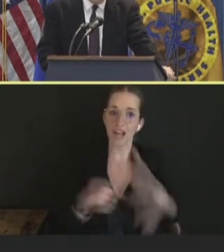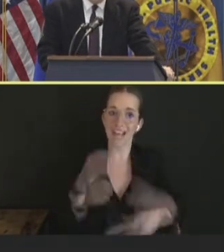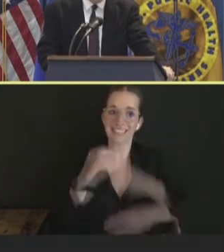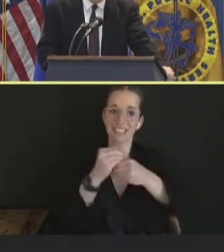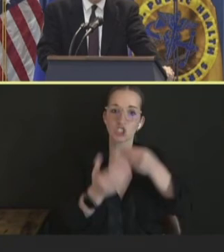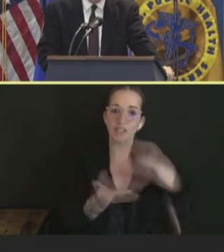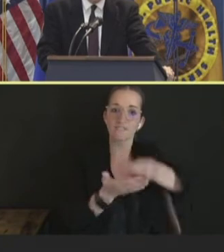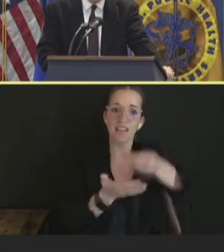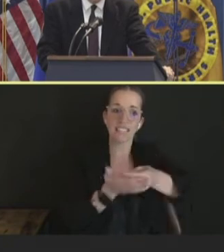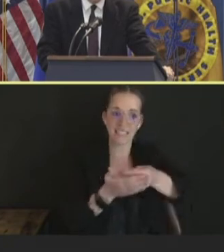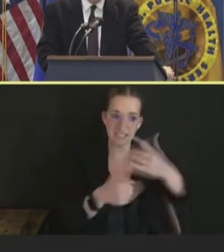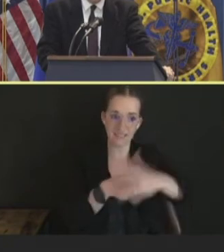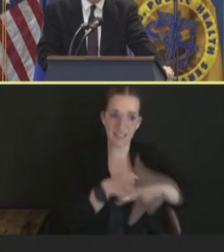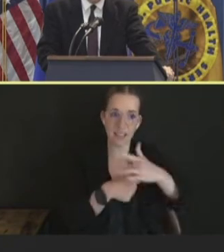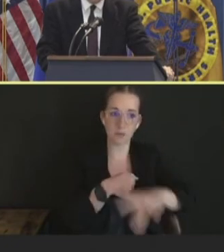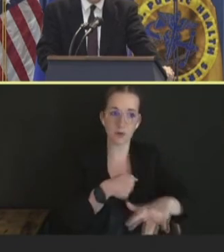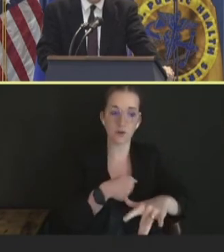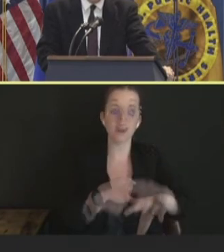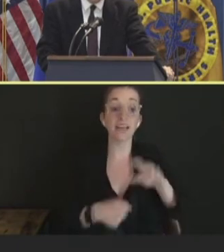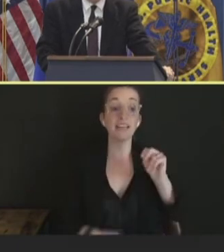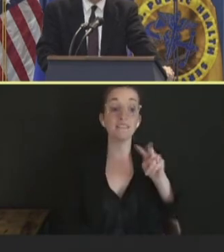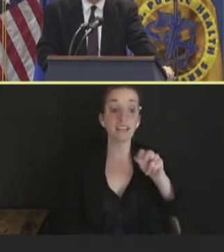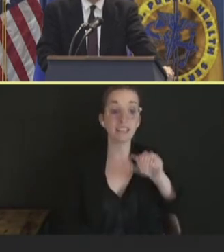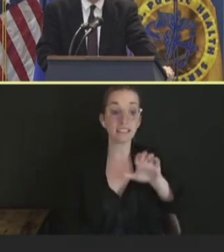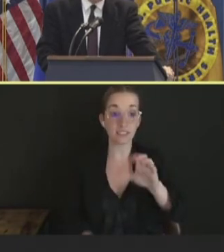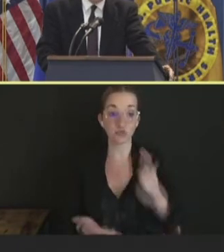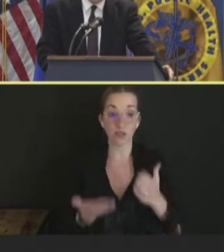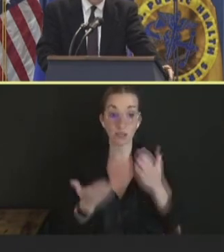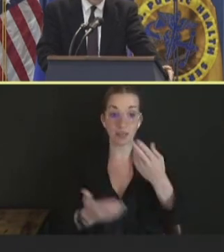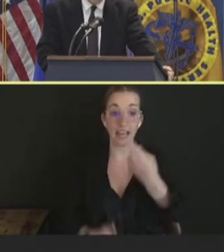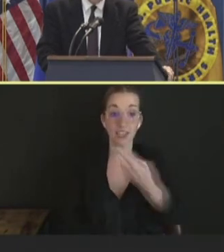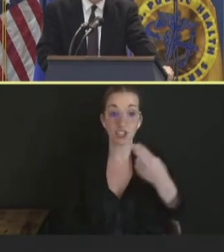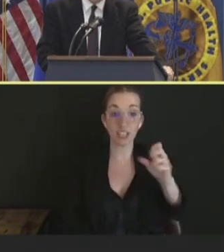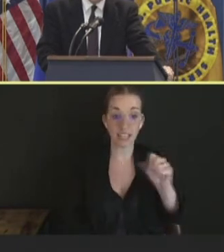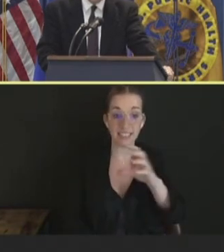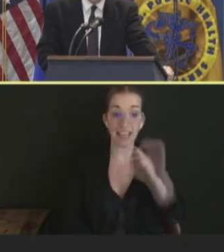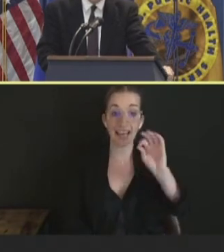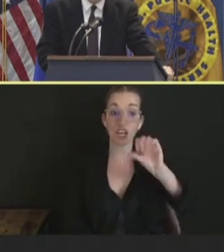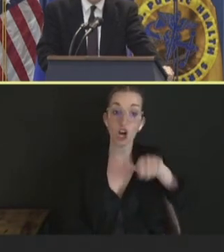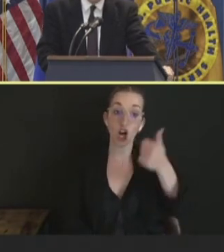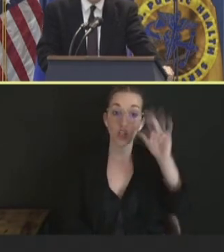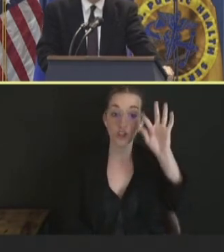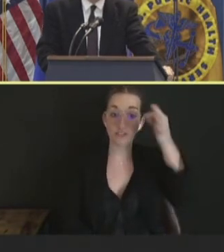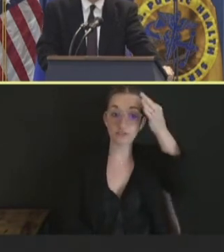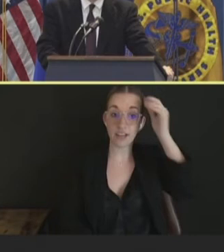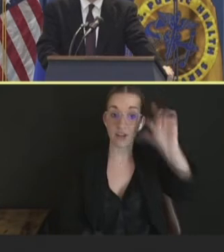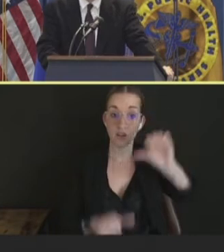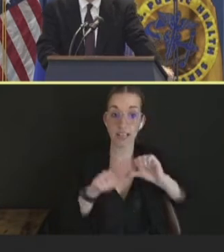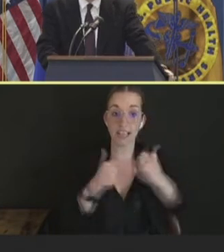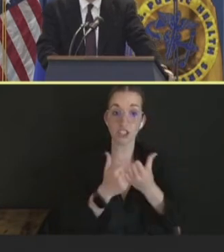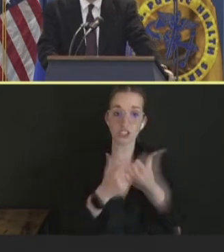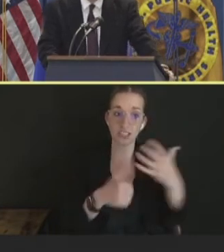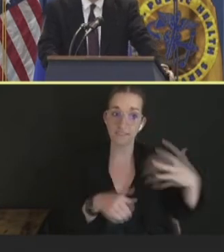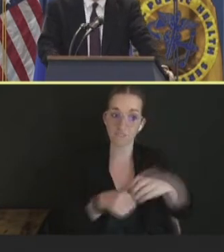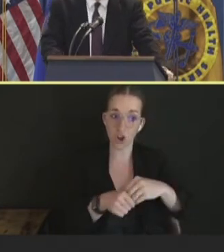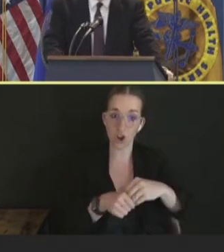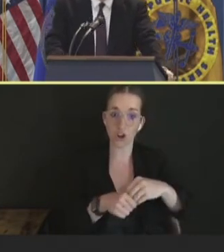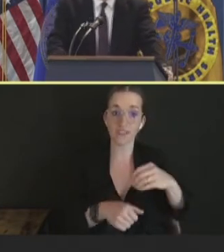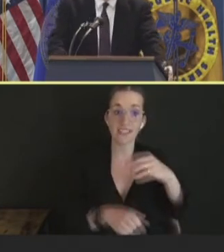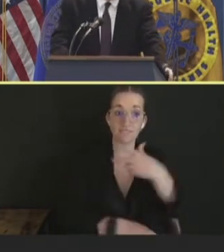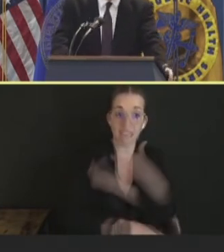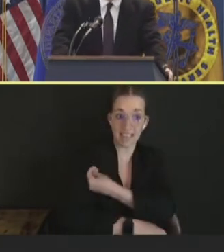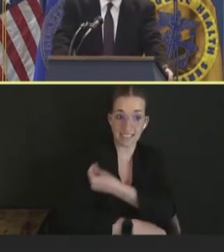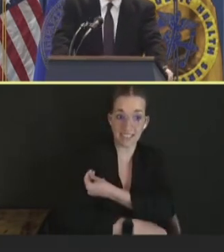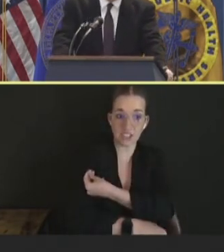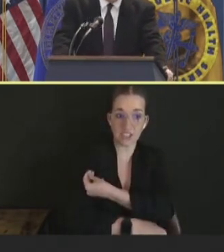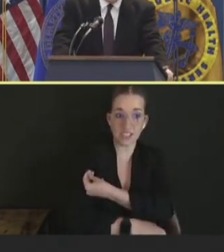other federal agencies involved in vaccination and Congress continually assess funding for vaccine safety and confidence.